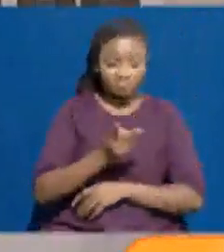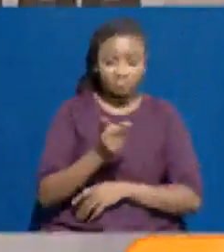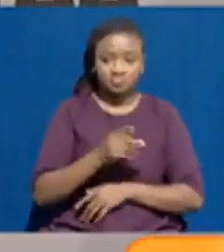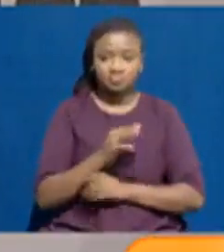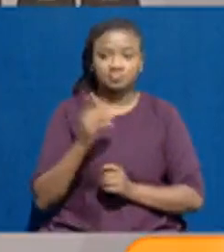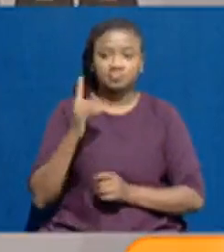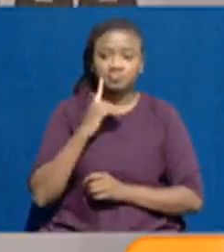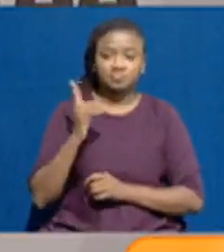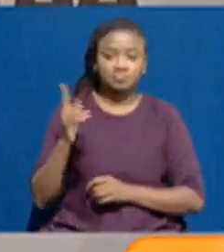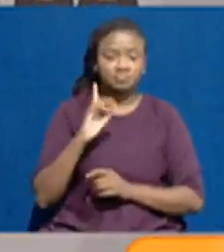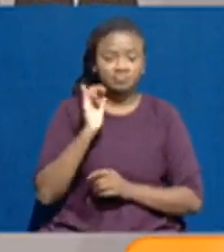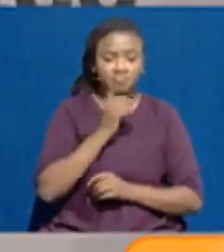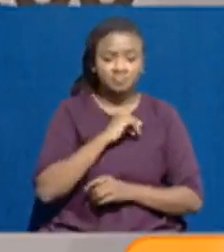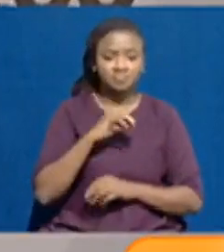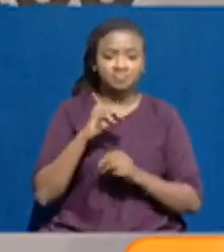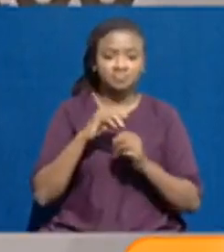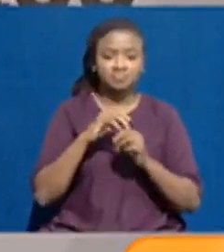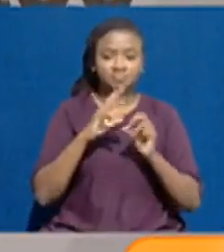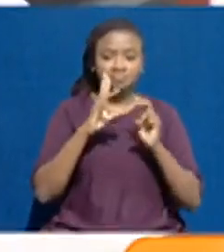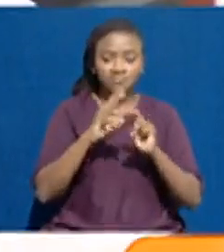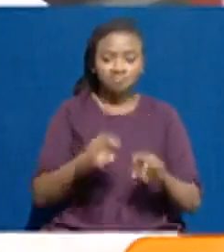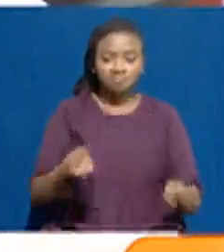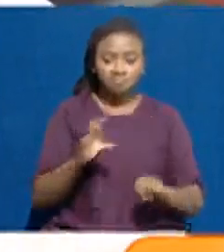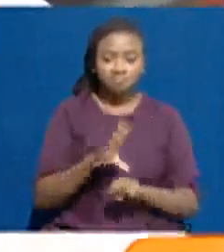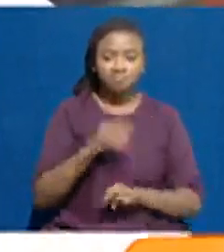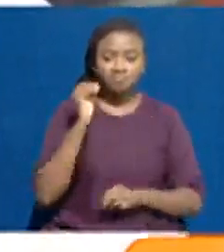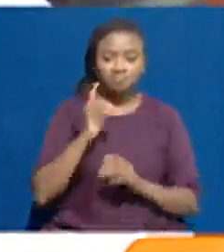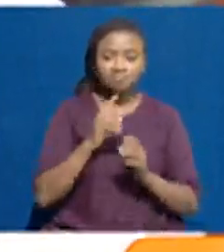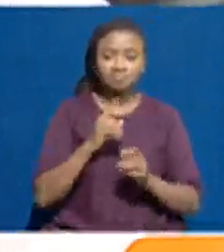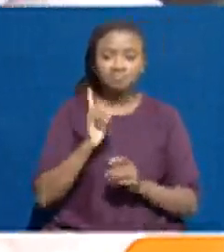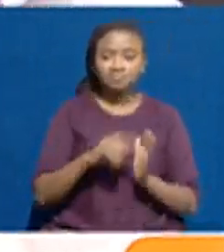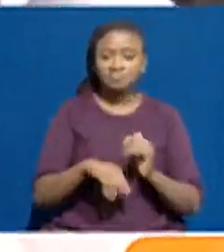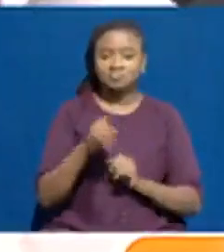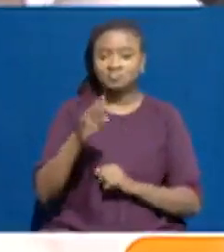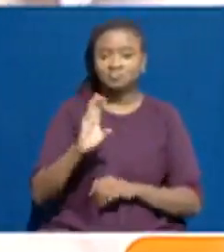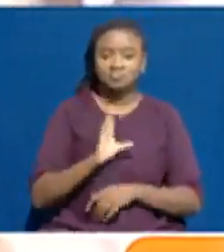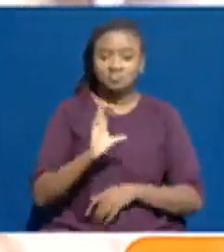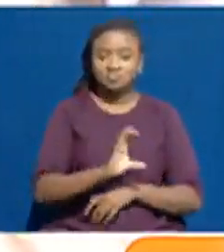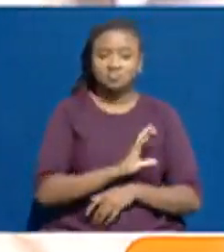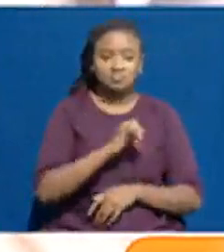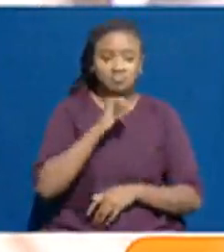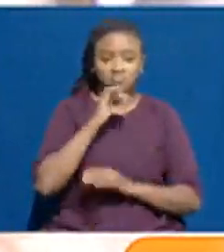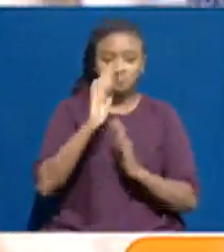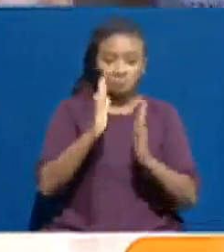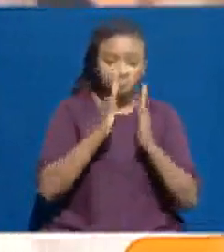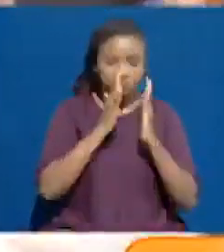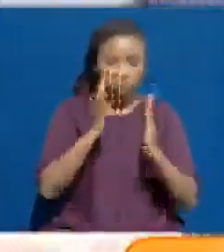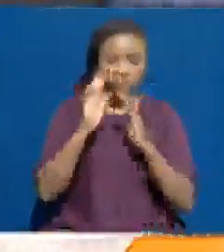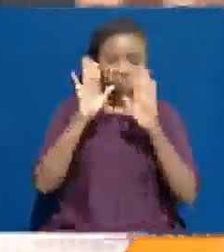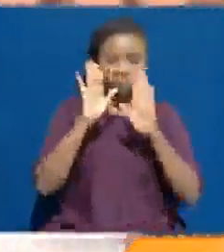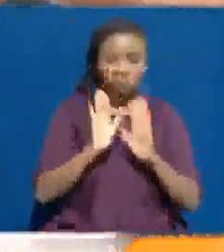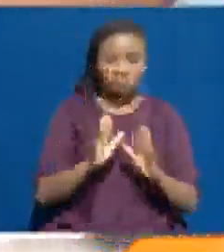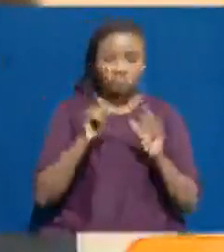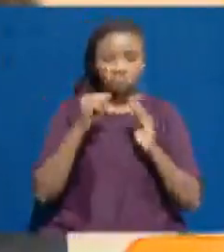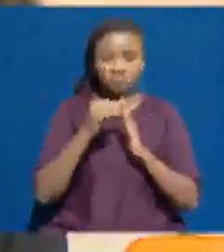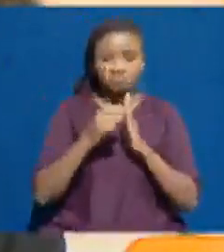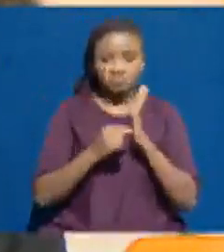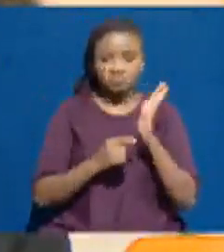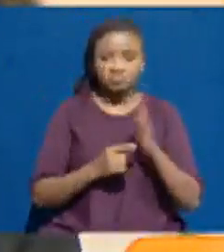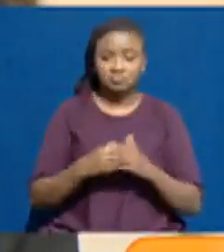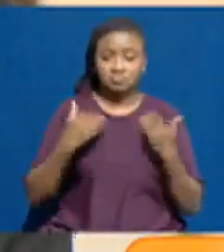wataalamu wamepiga darubini yaliyomo, lakini wamekashifu kamati hiyo kwa kutozingatia masuala muhimu ya kitaifa.